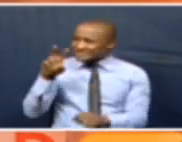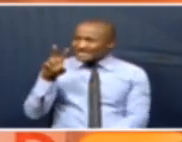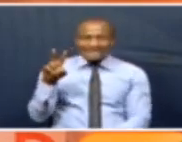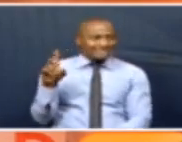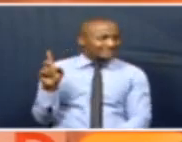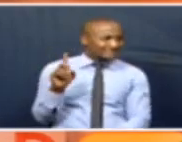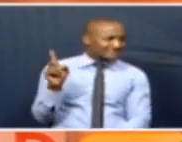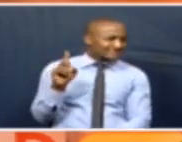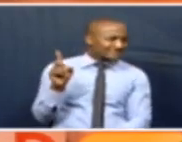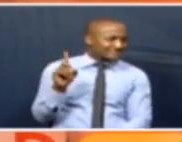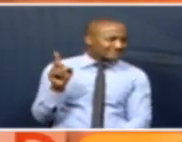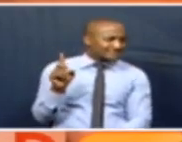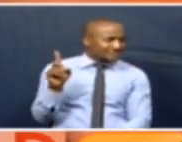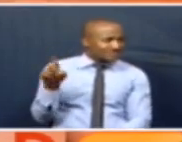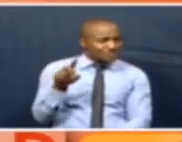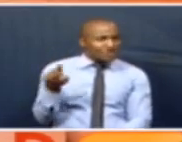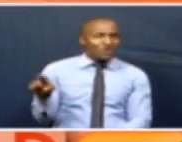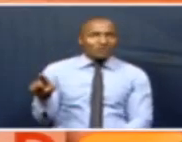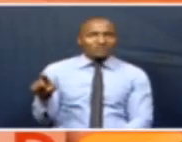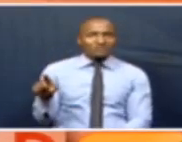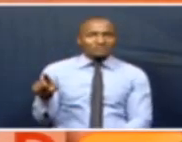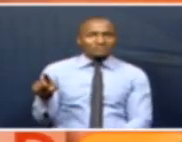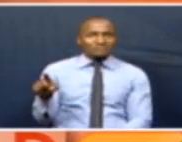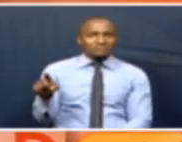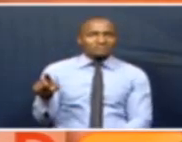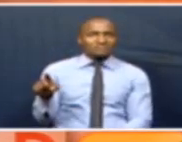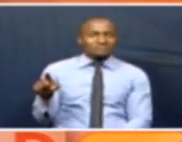Right. There is too much